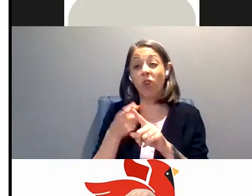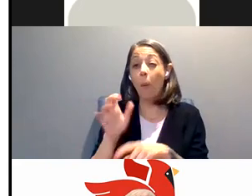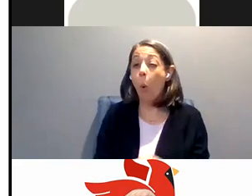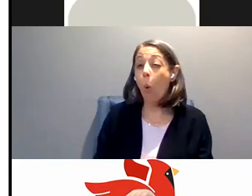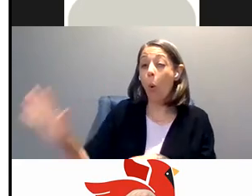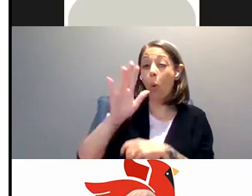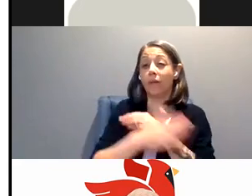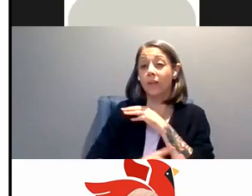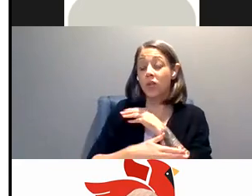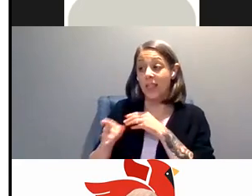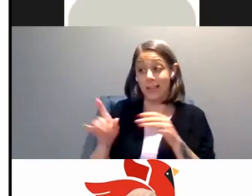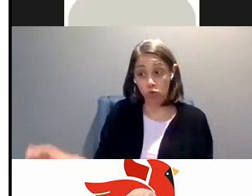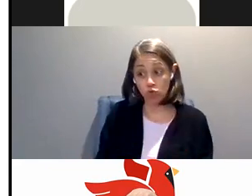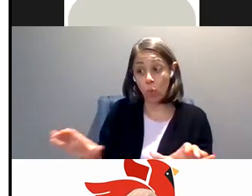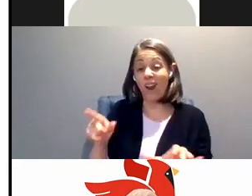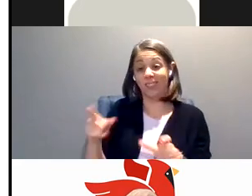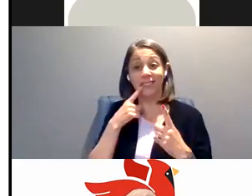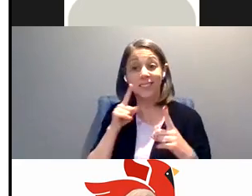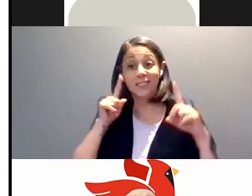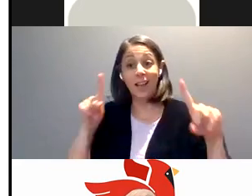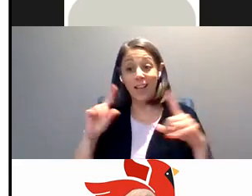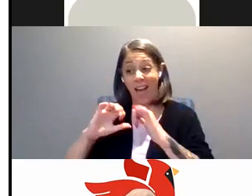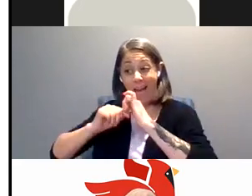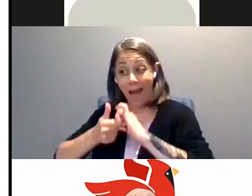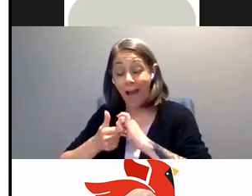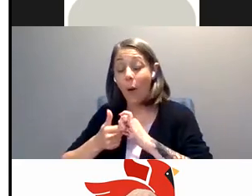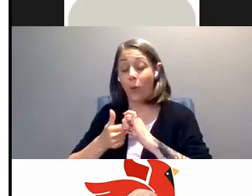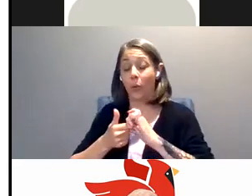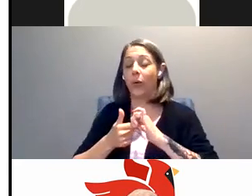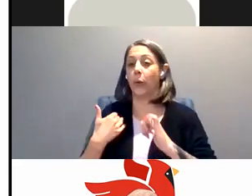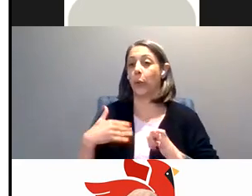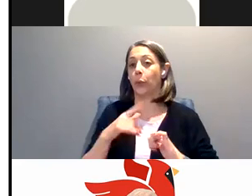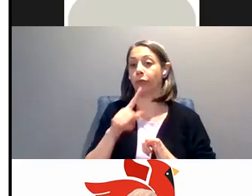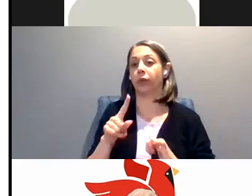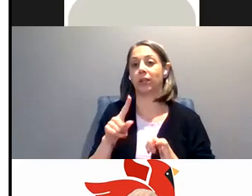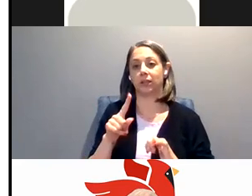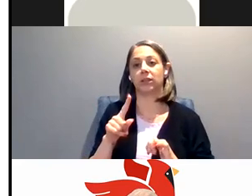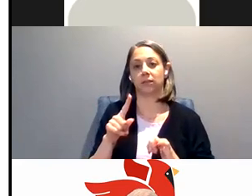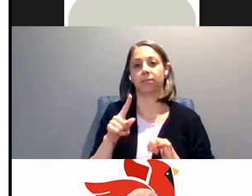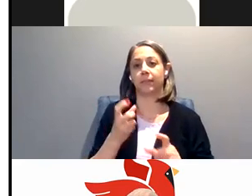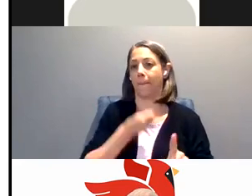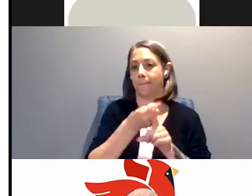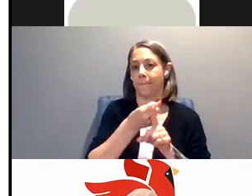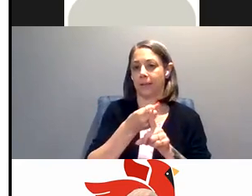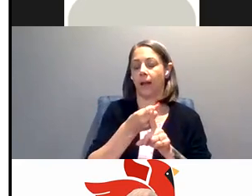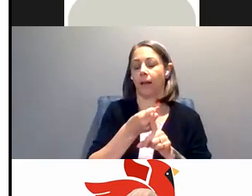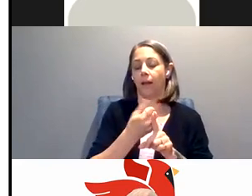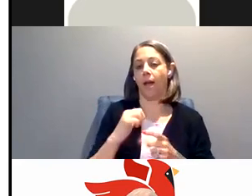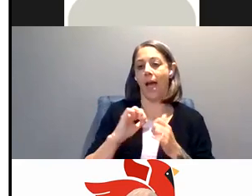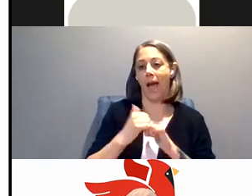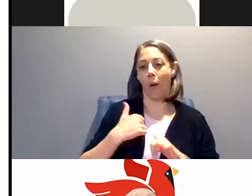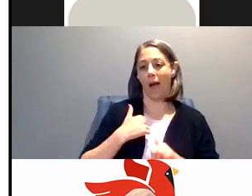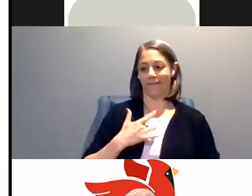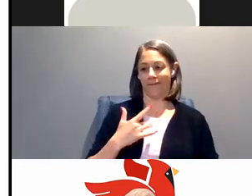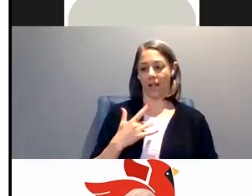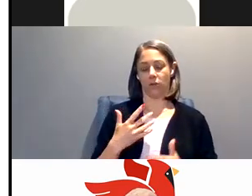well and how they were doing it, it really made a difference in how I felt about moving